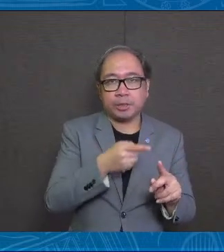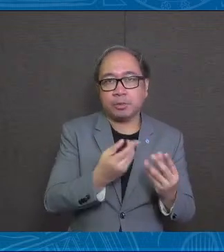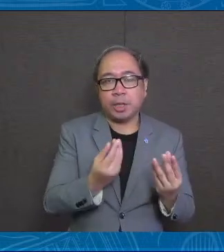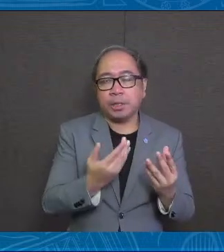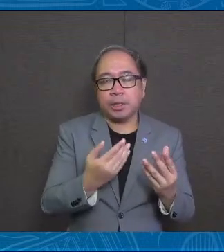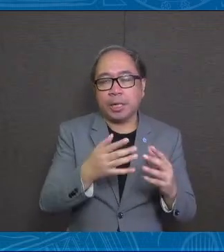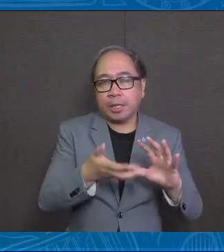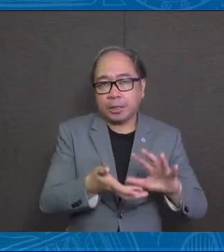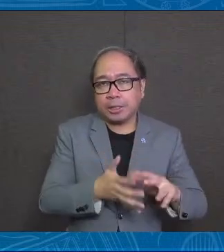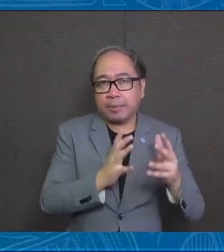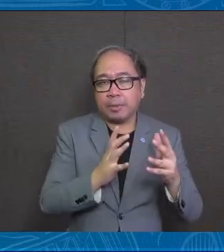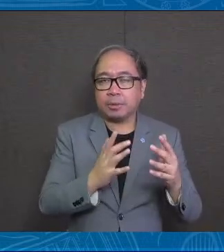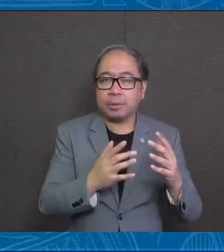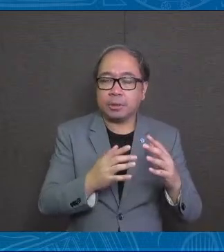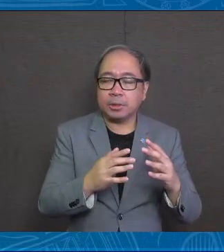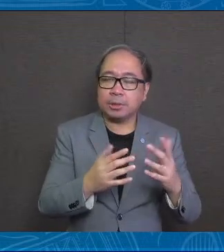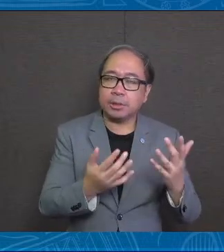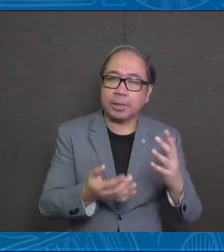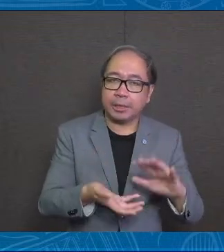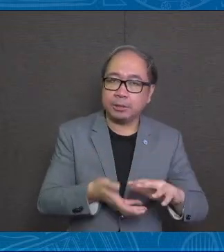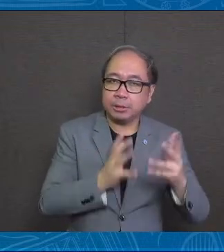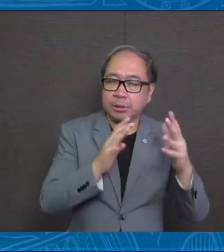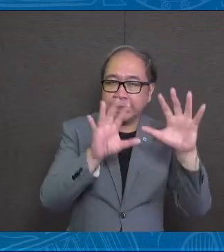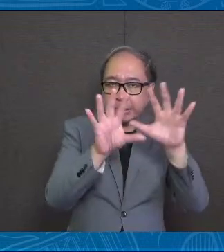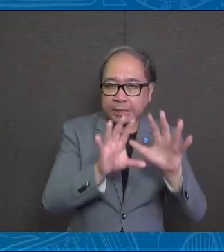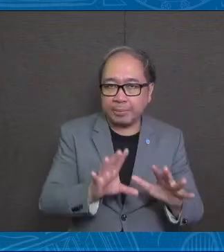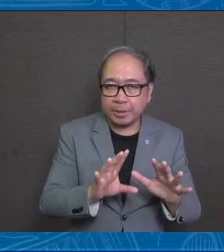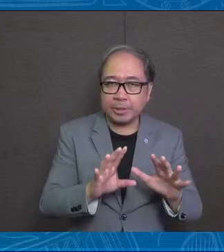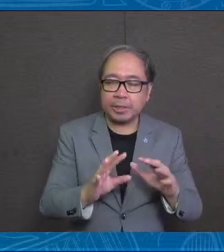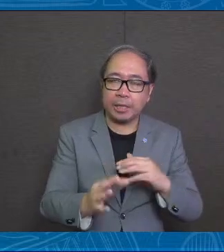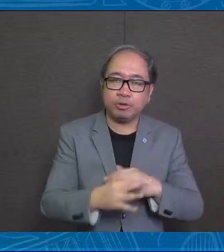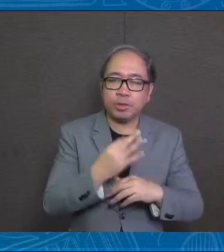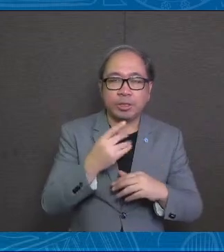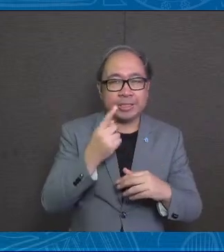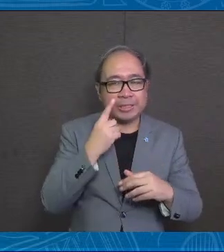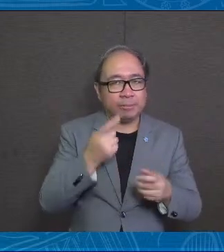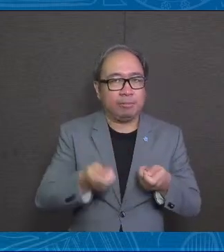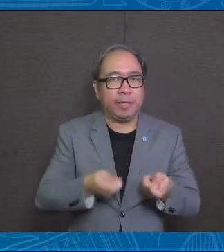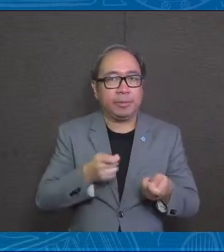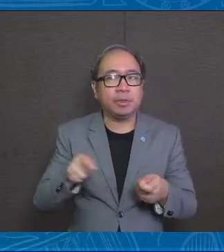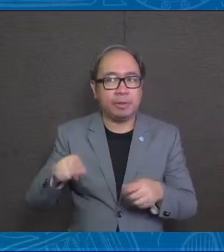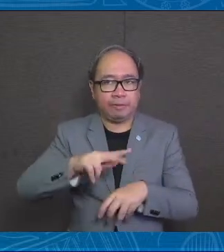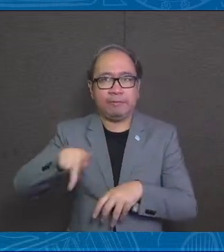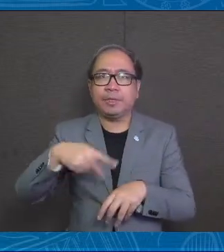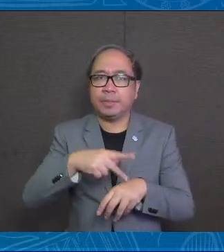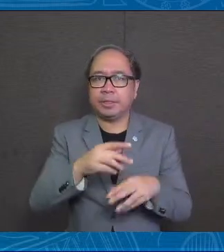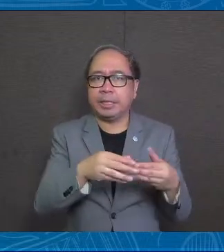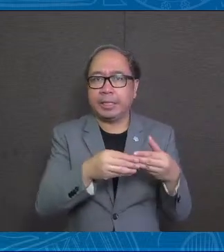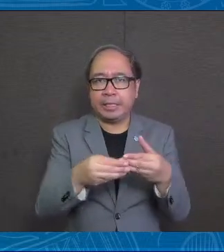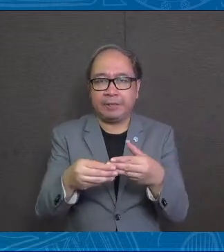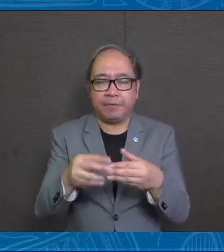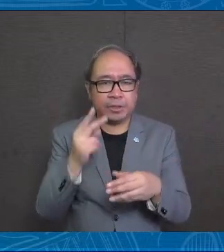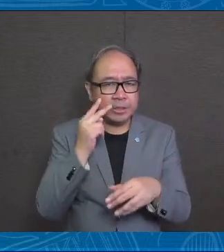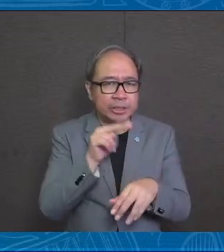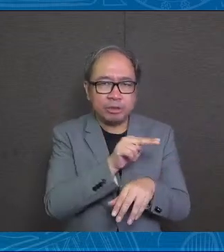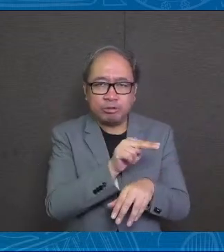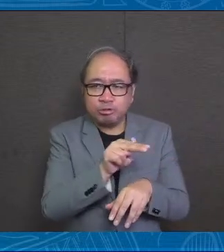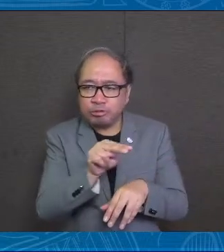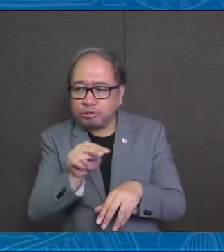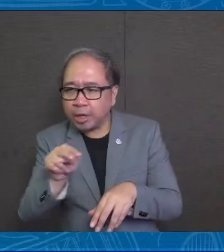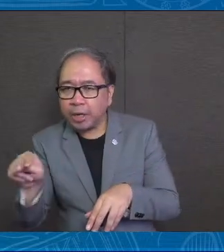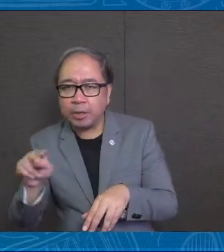resilience outcomes. Again, Philippines does this. It's a budget tagging, and they track the impact of